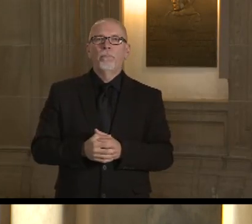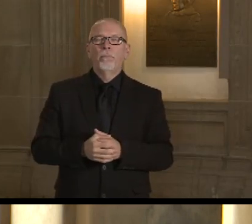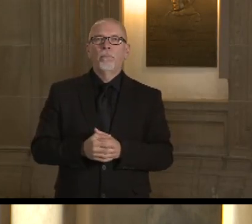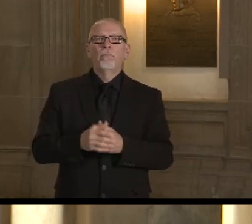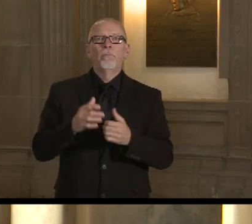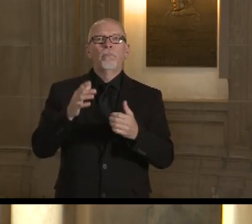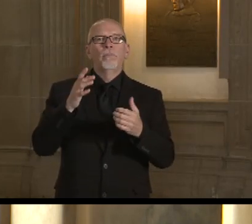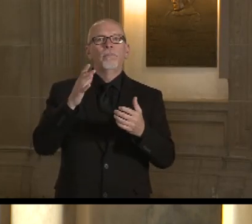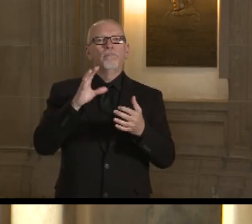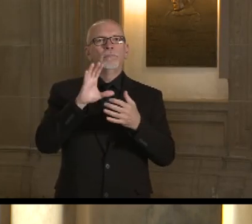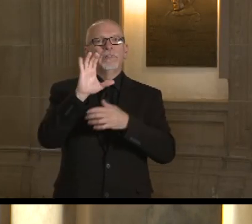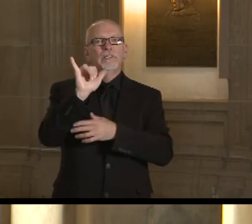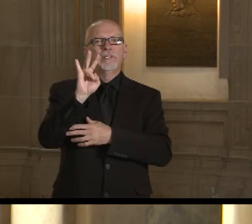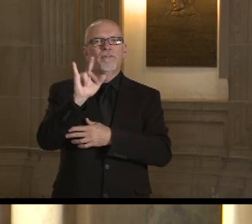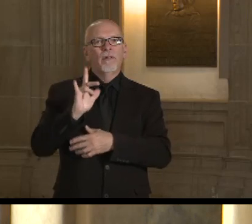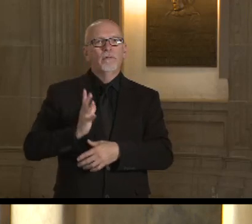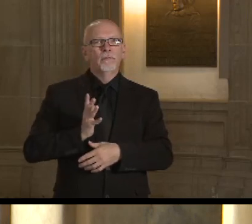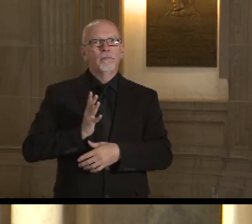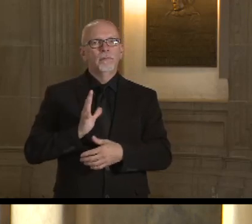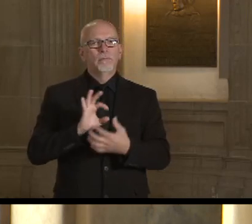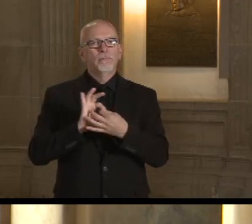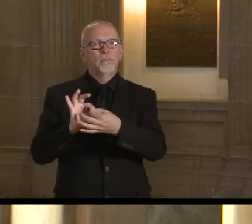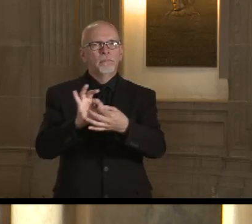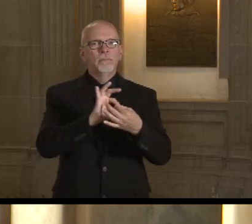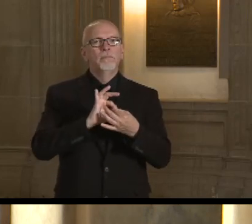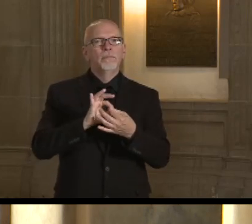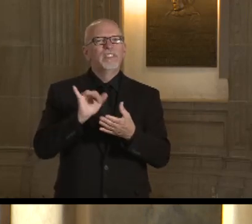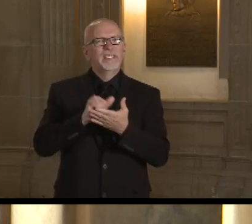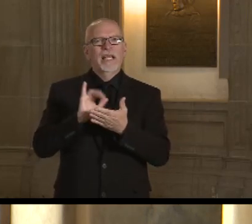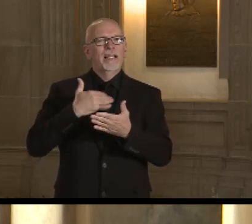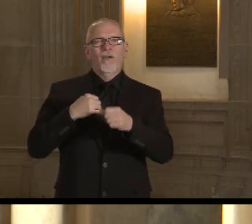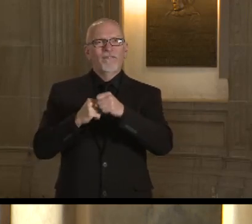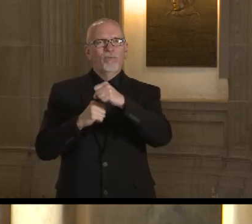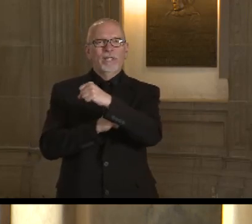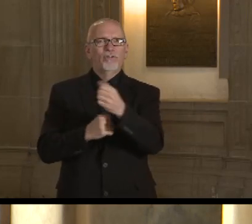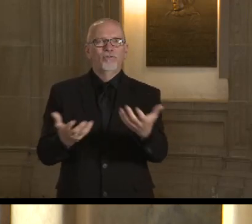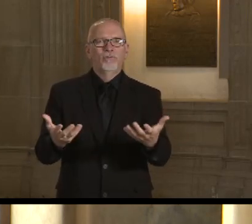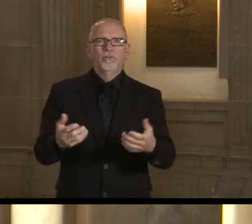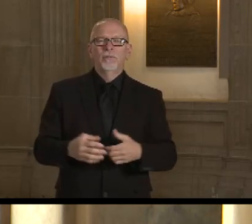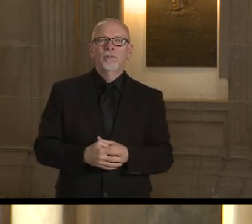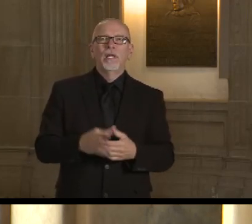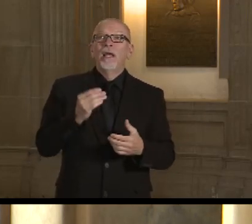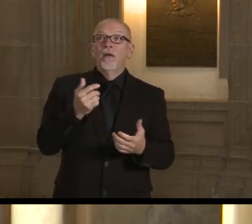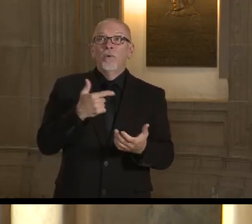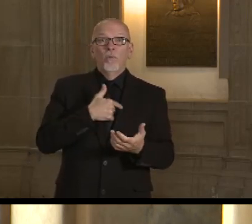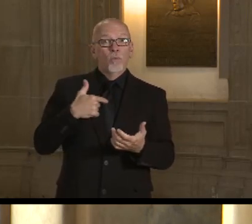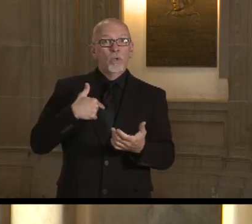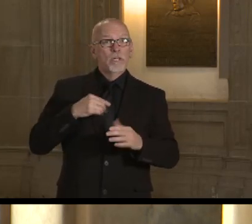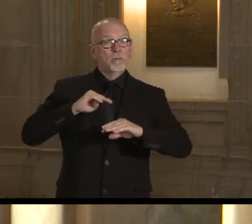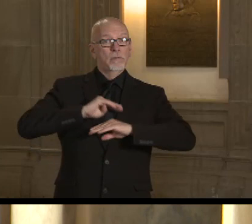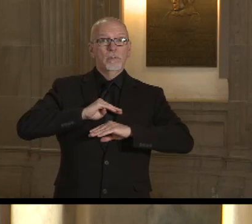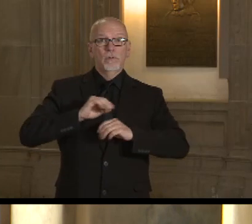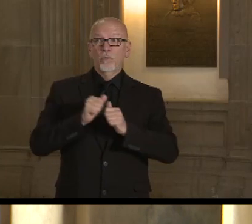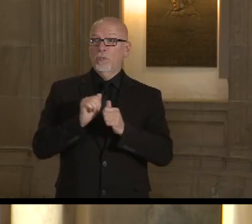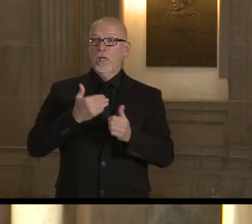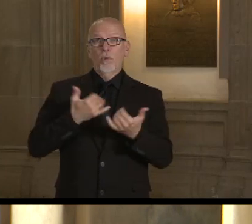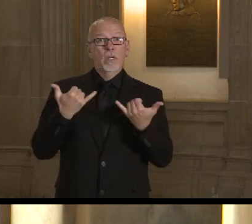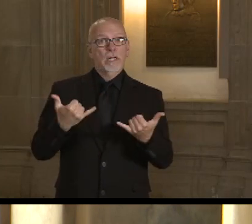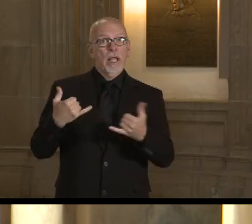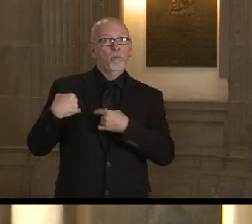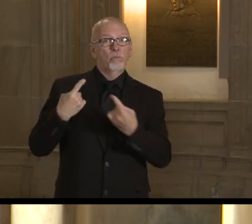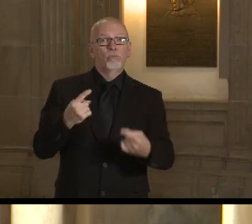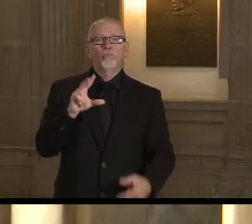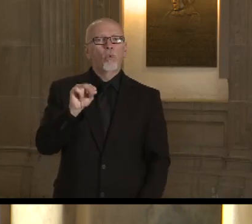of civility. That is the foundation of this all. And are we satisfied with where we are right now?